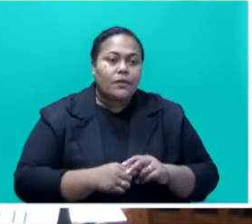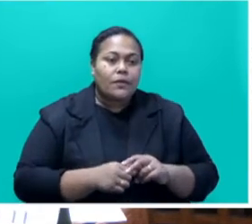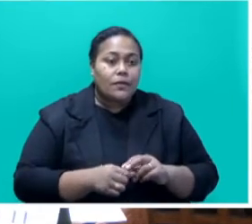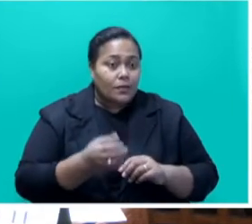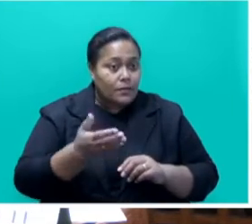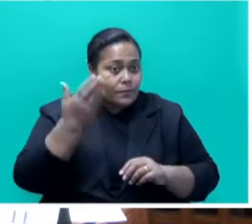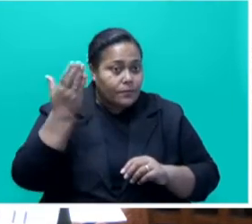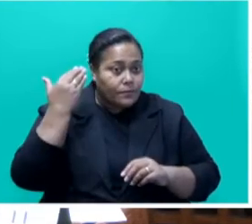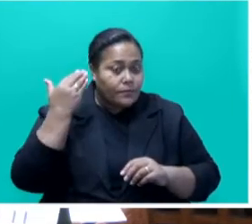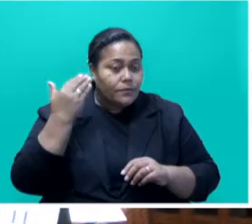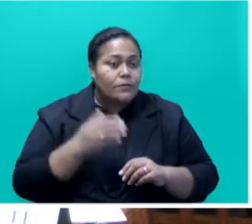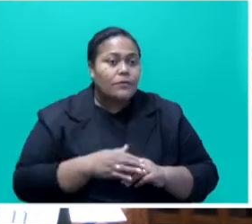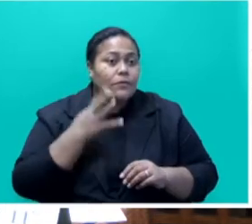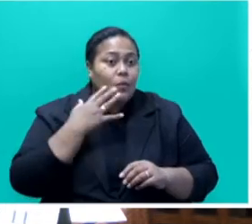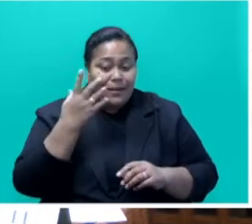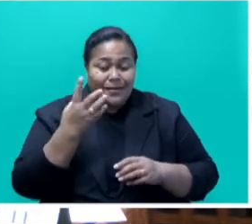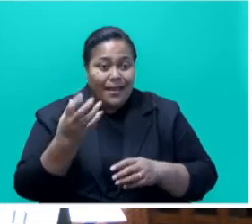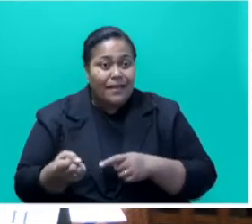previously, when it was in Nambuni,